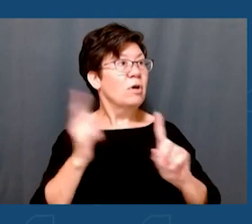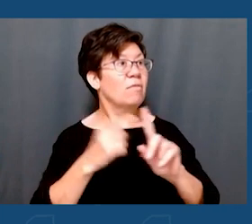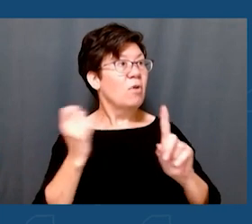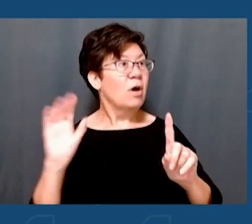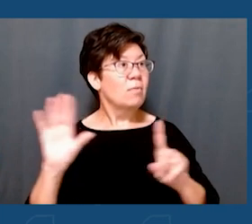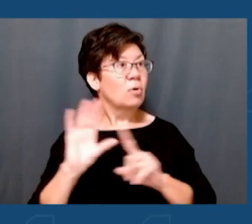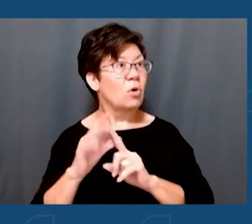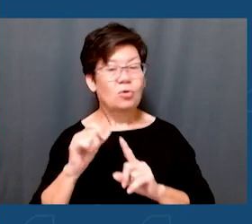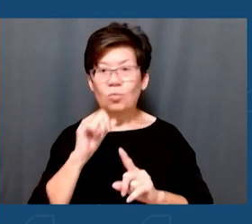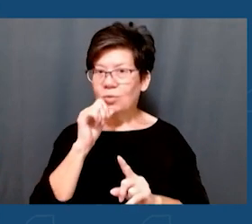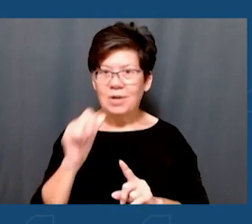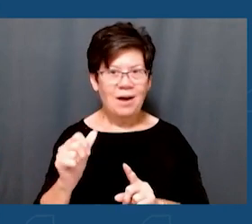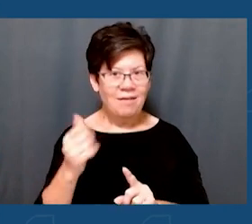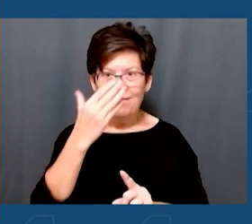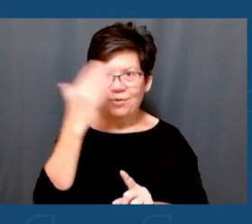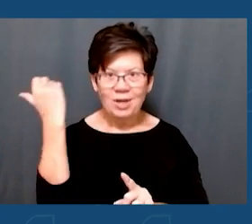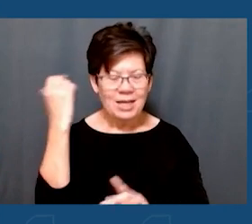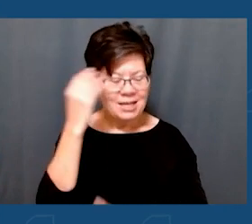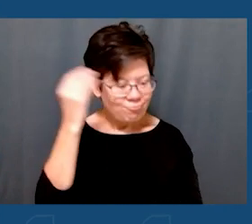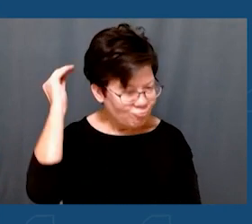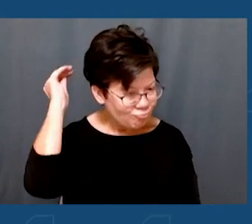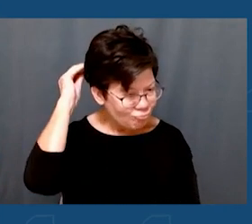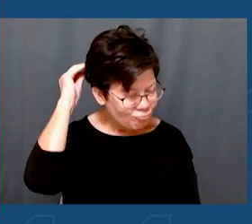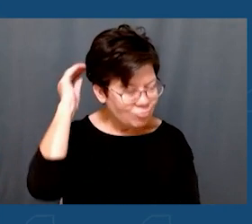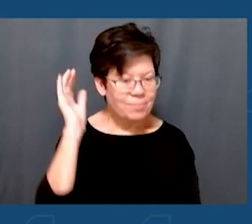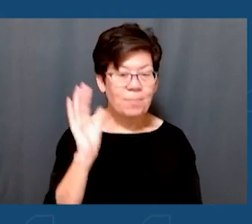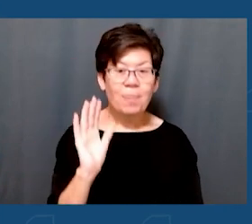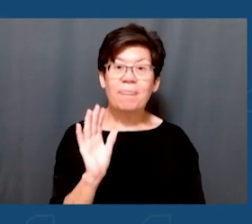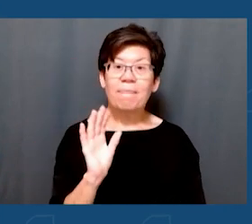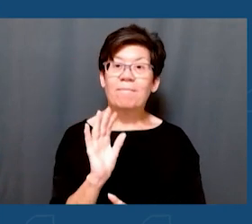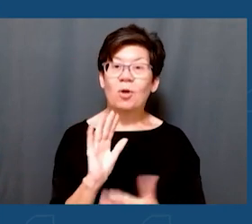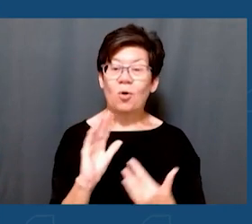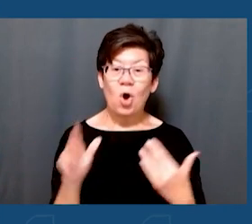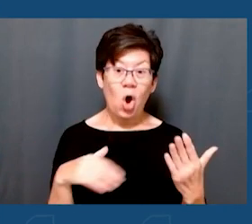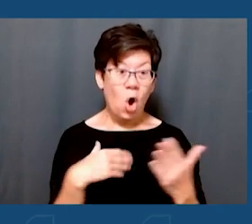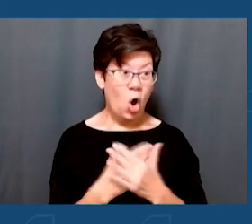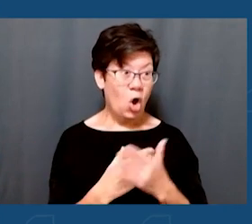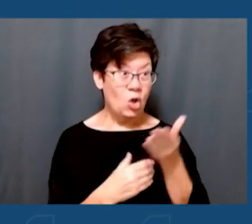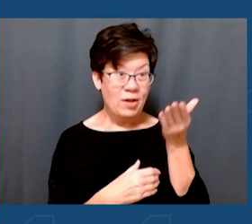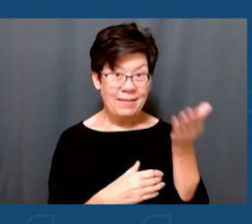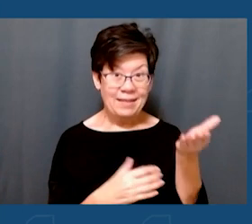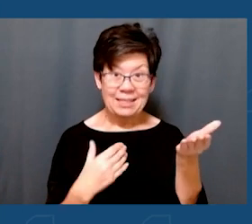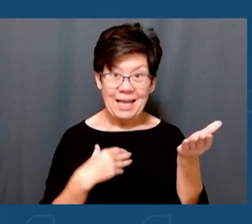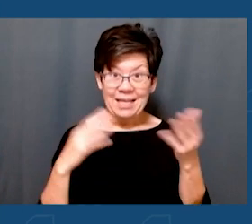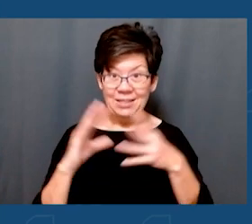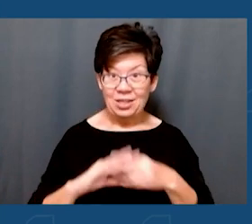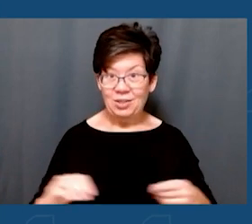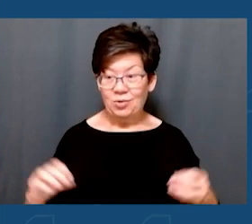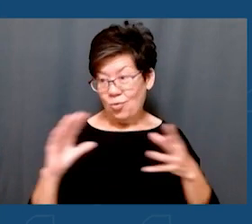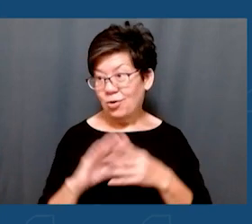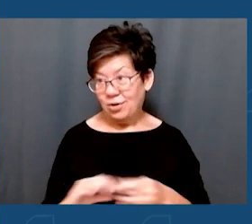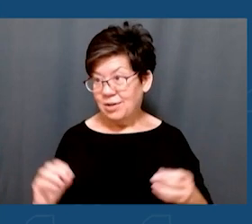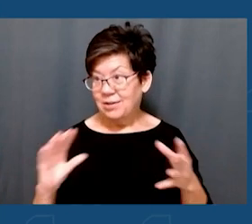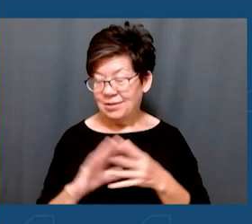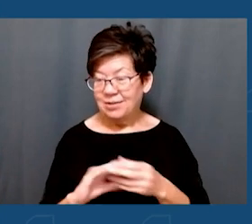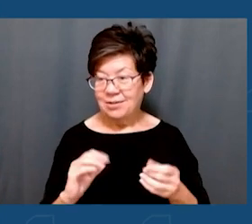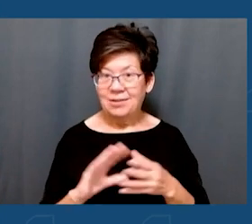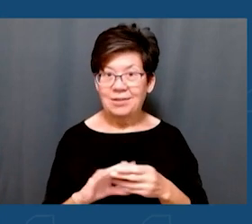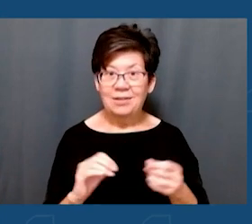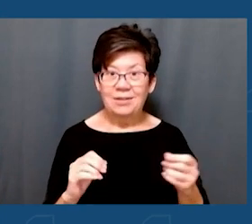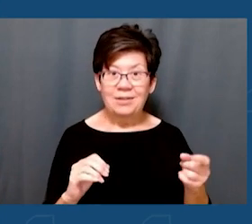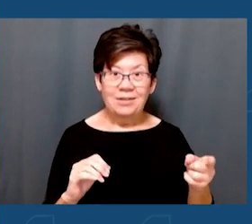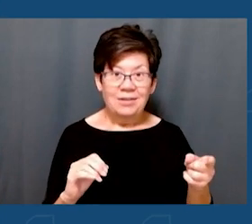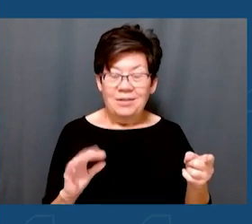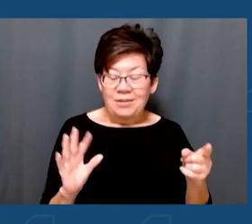have. And there's a story behind all of this that I think that we all can take from the very beginning